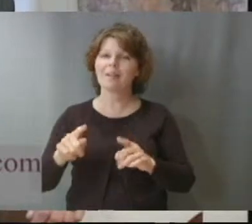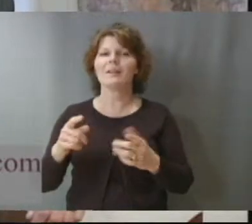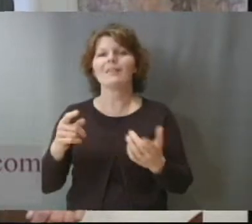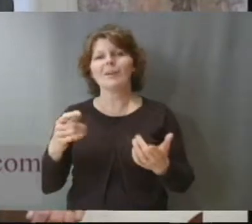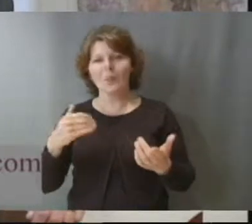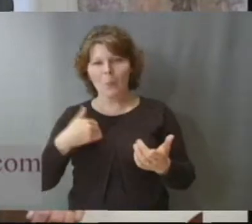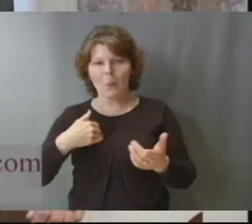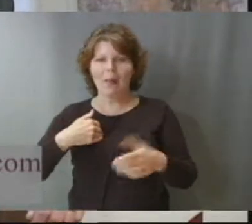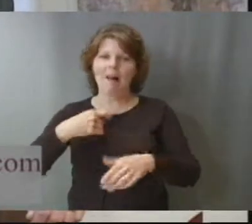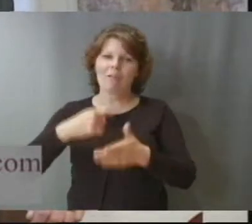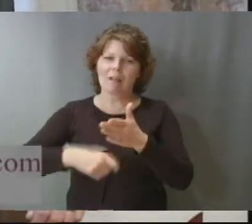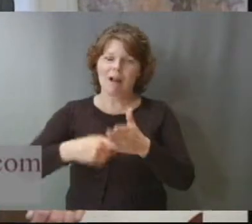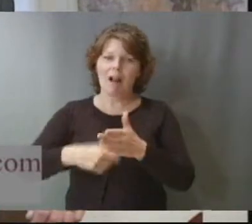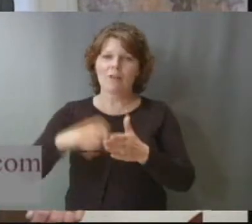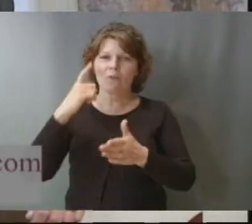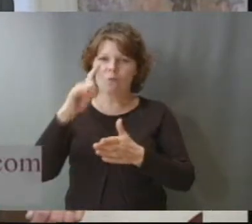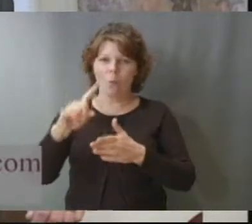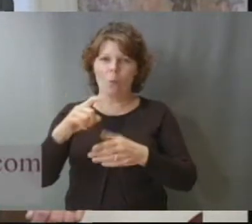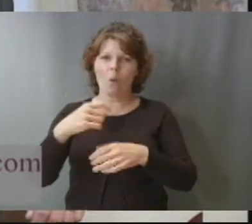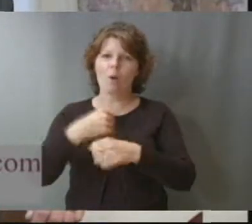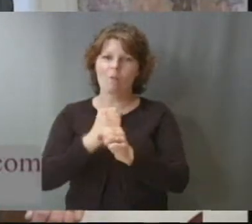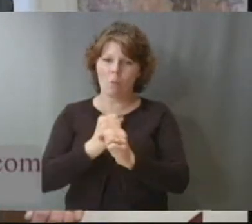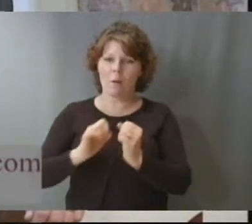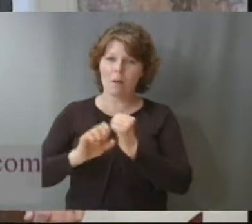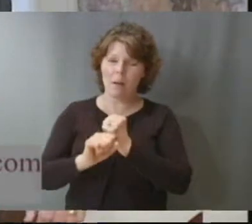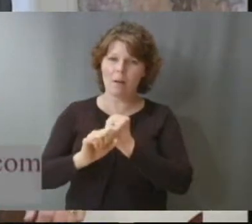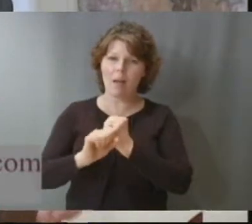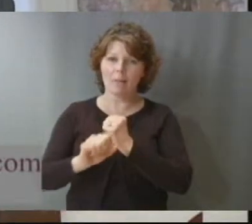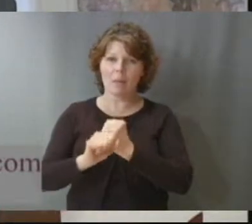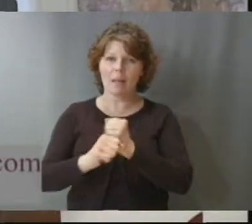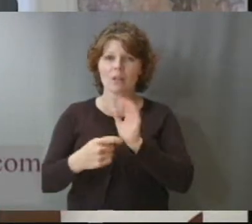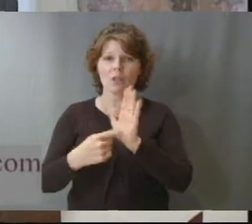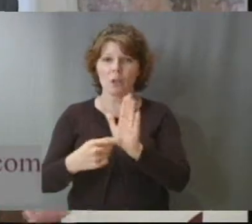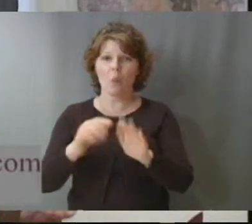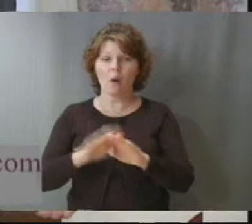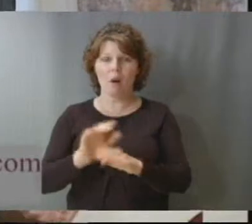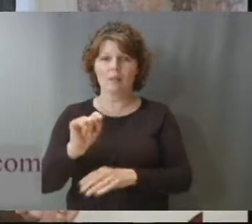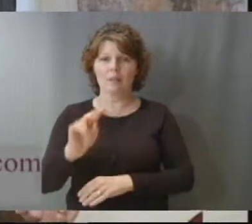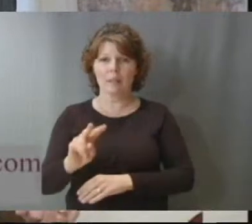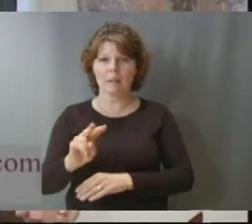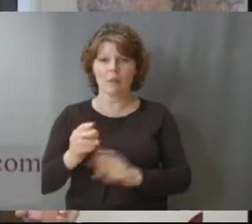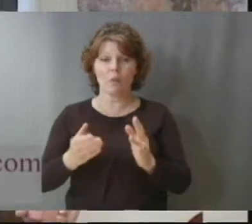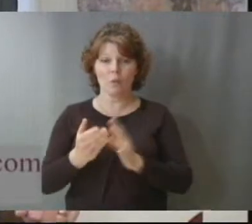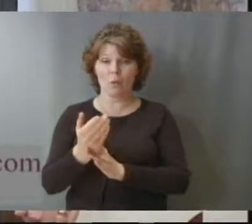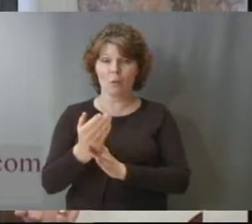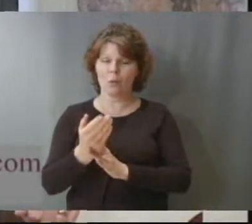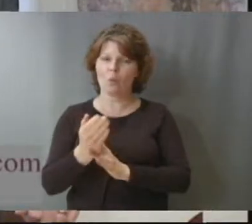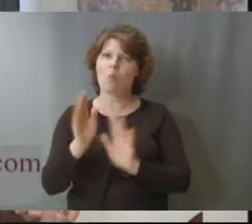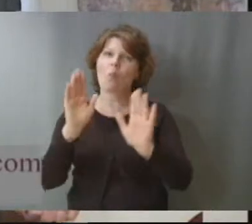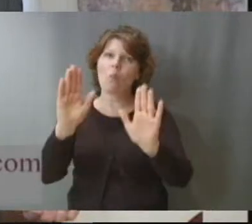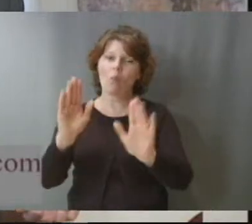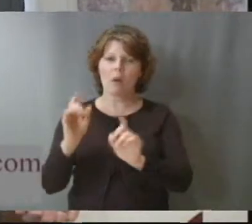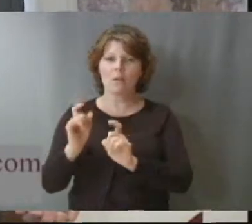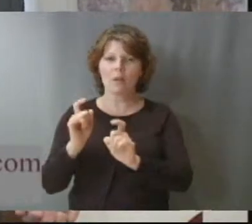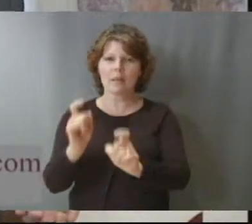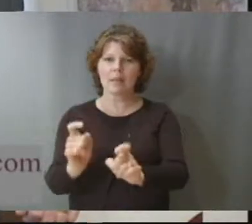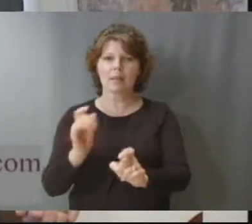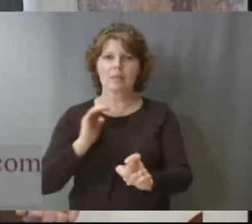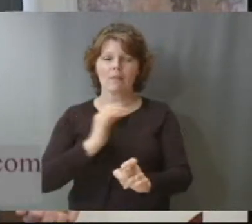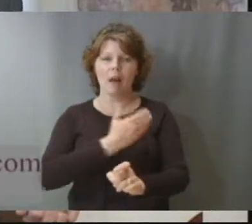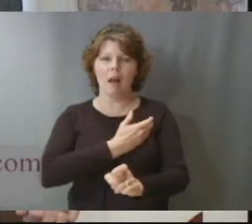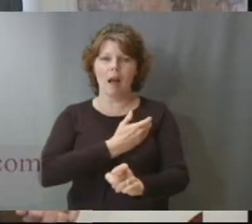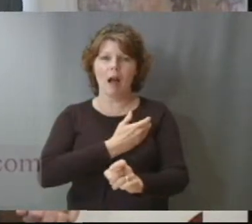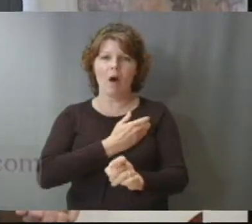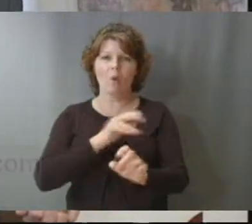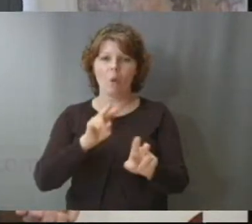purchase airtime to broadcast this program. It is only through the generous gifts of our viewers that we can continue this